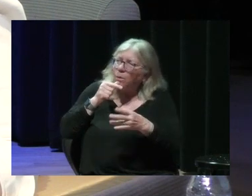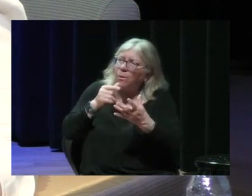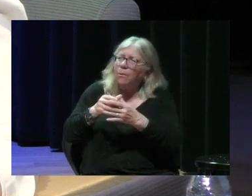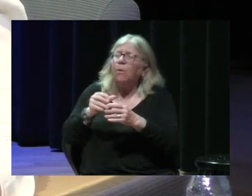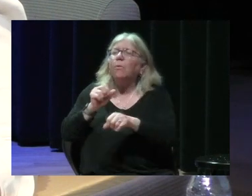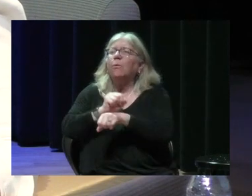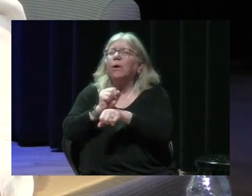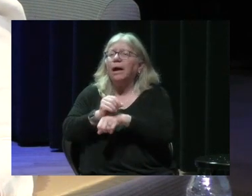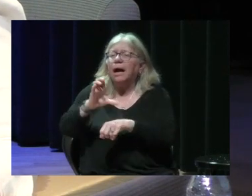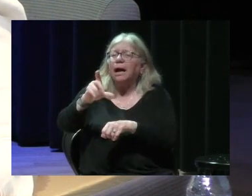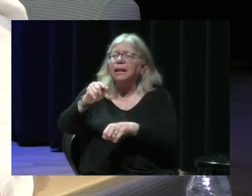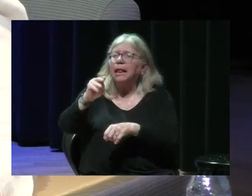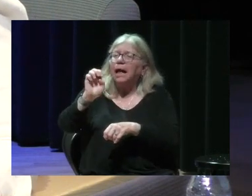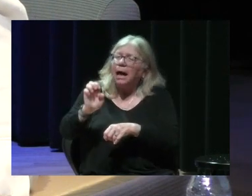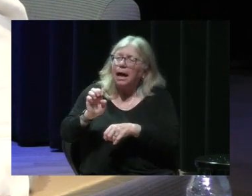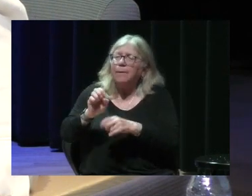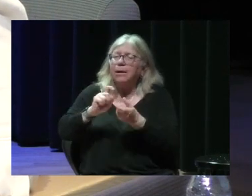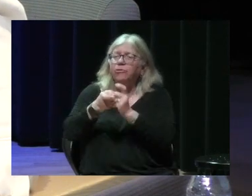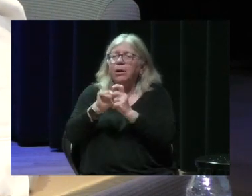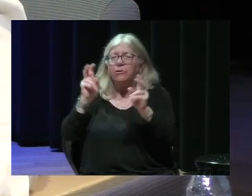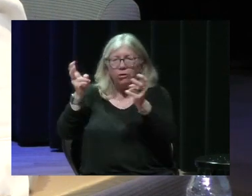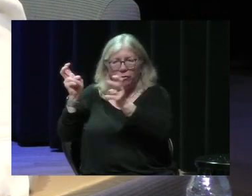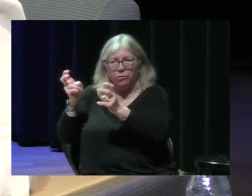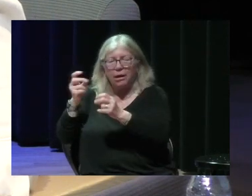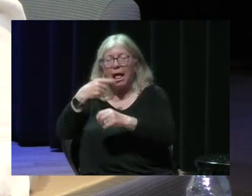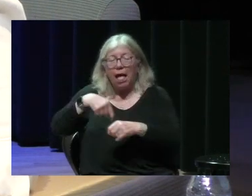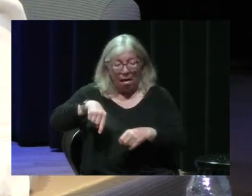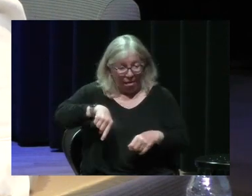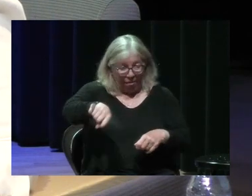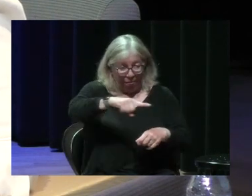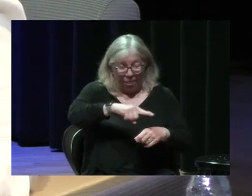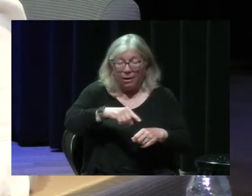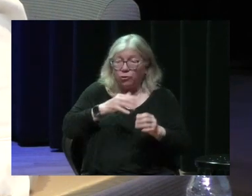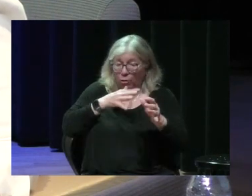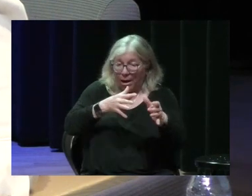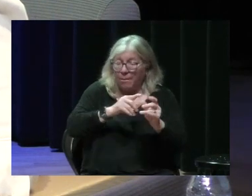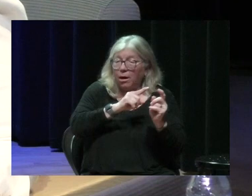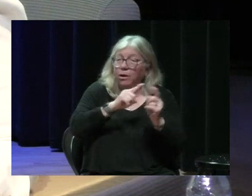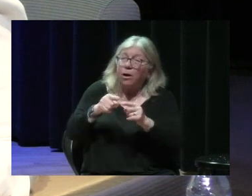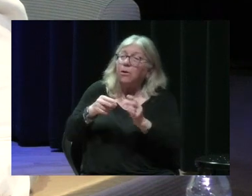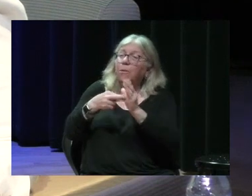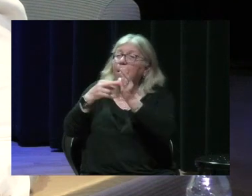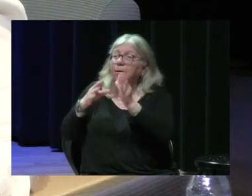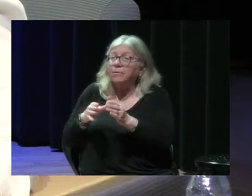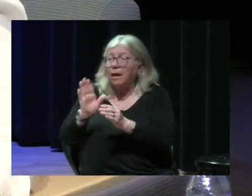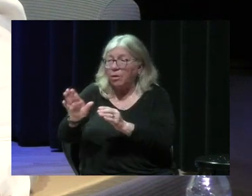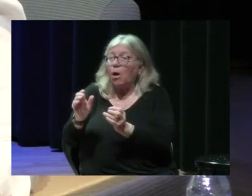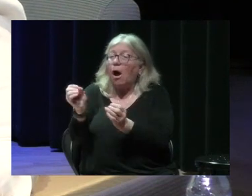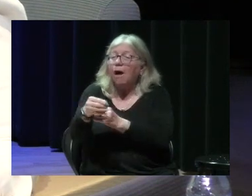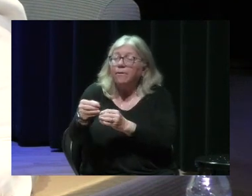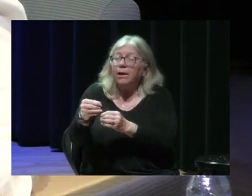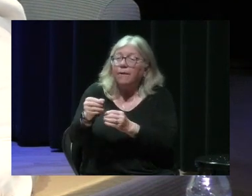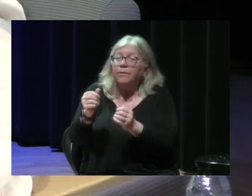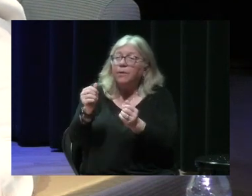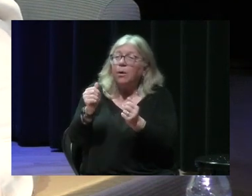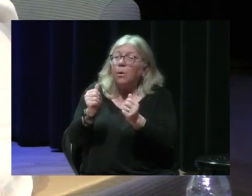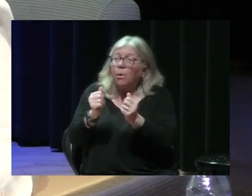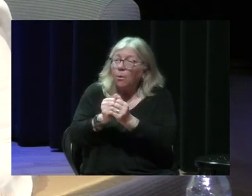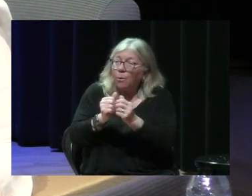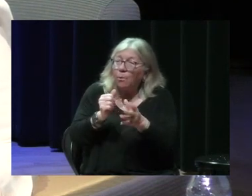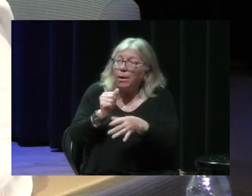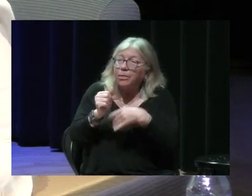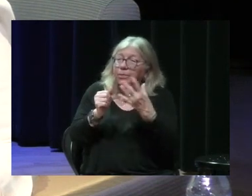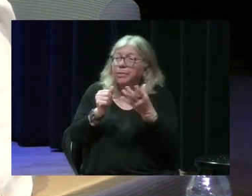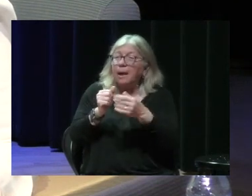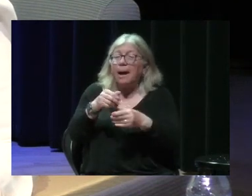issues. They preemptively go to representatives' offices with pies, like right out of the